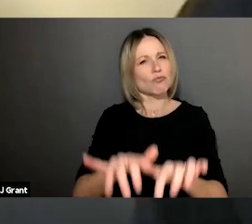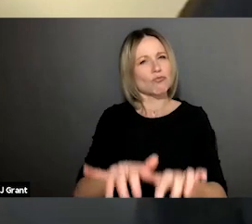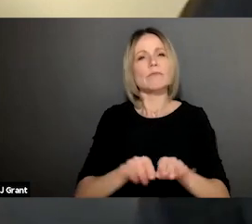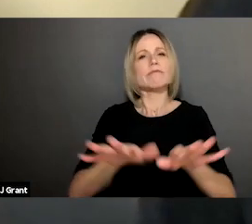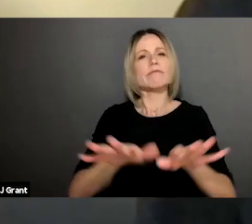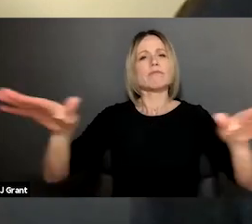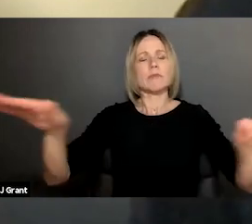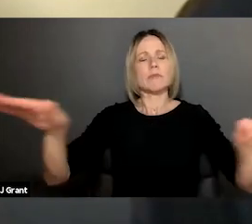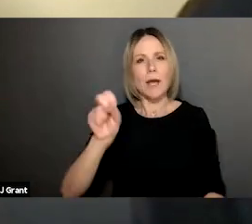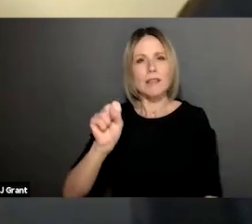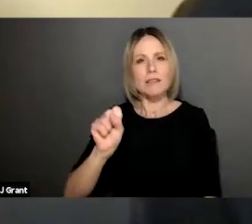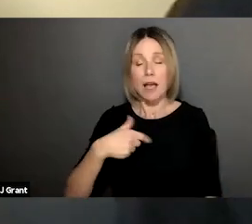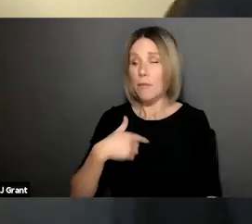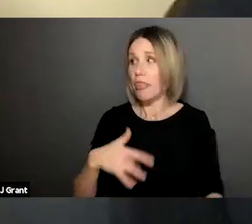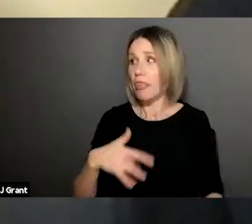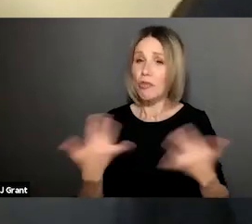able to do that.